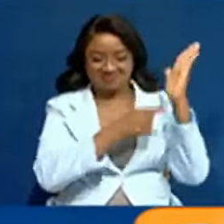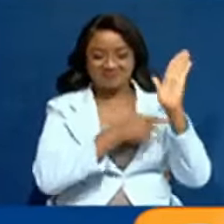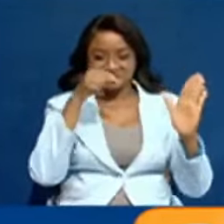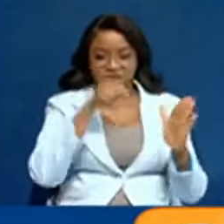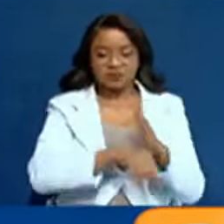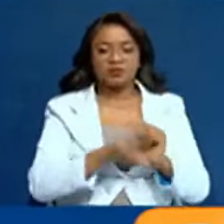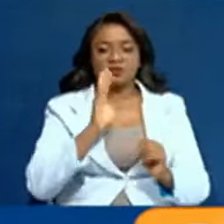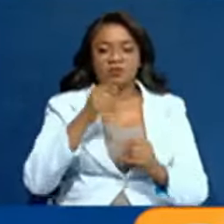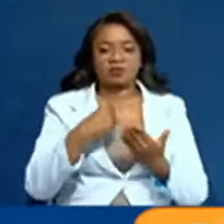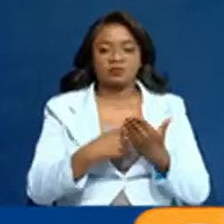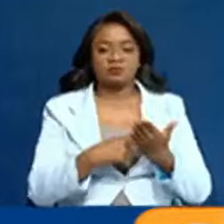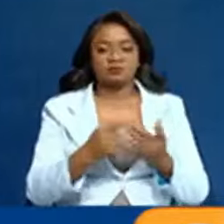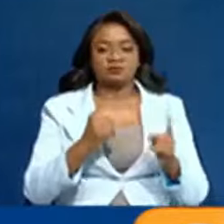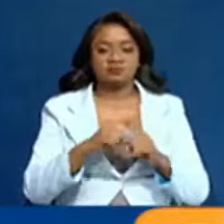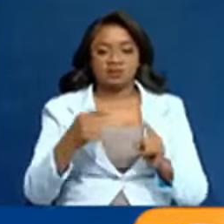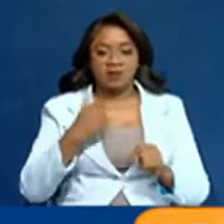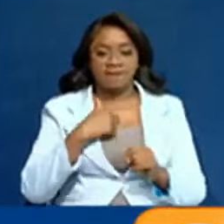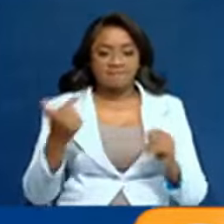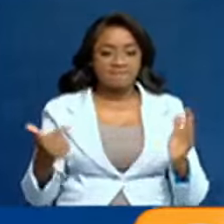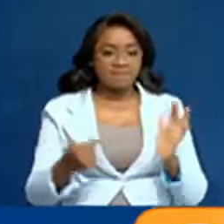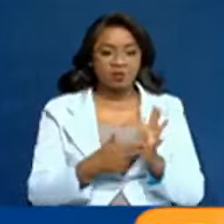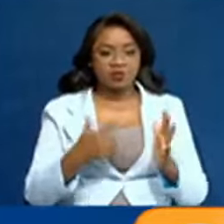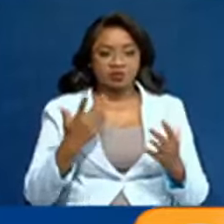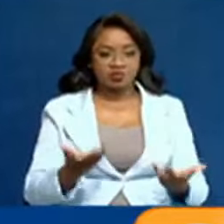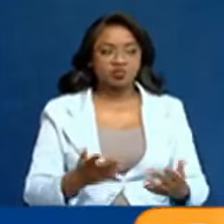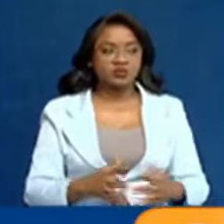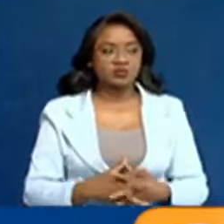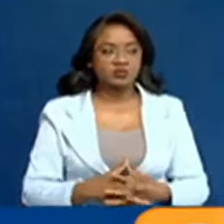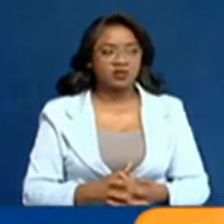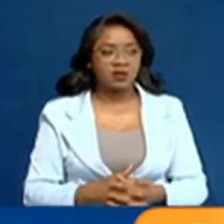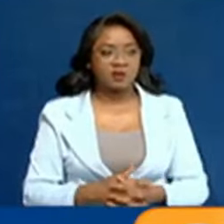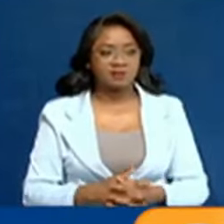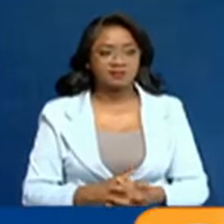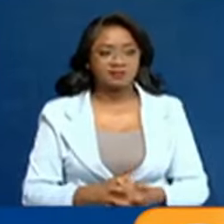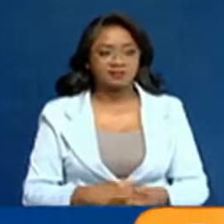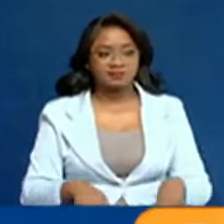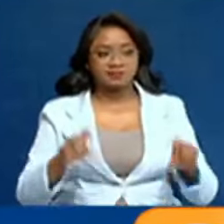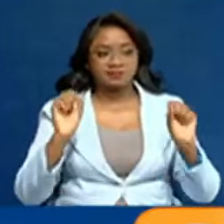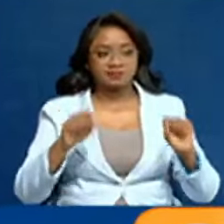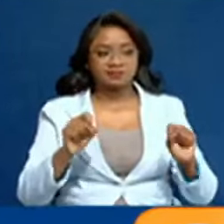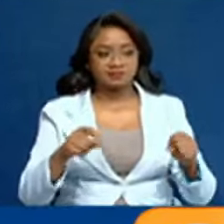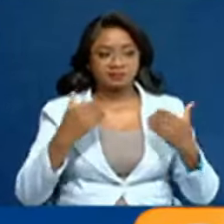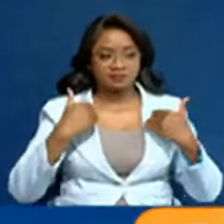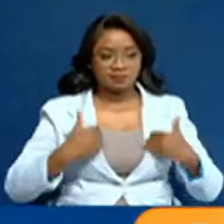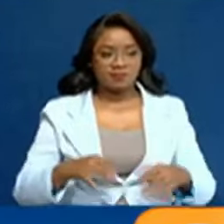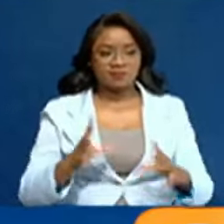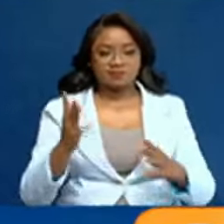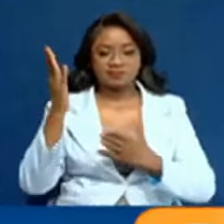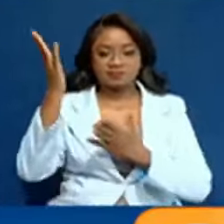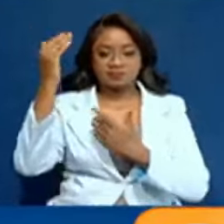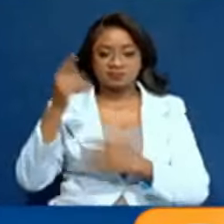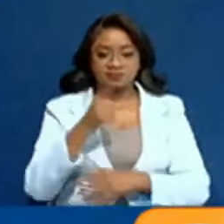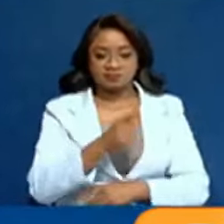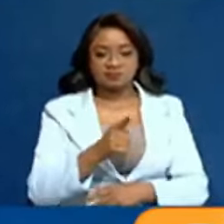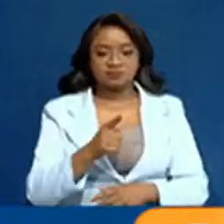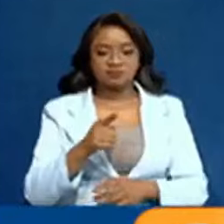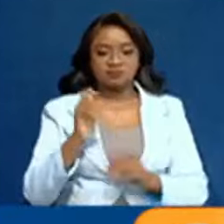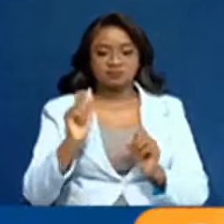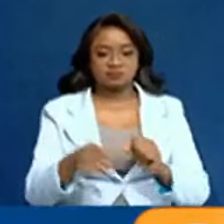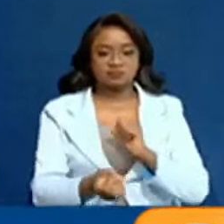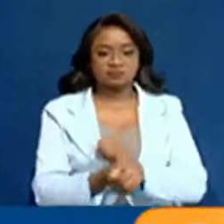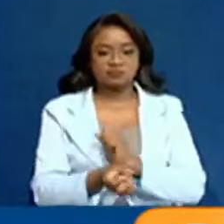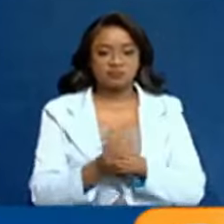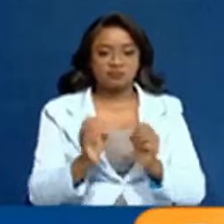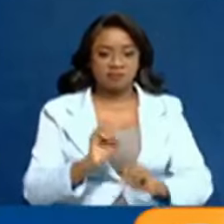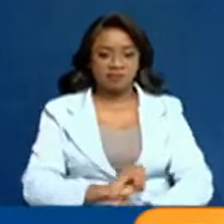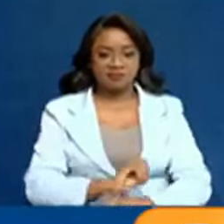let me say this, Sam. Yeah. I would have expected them to come out very clearly and say what